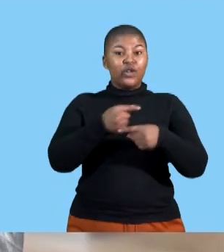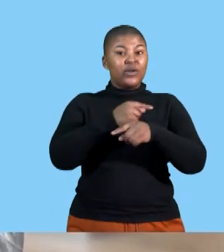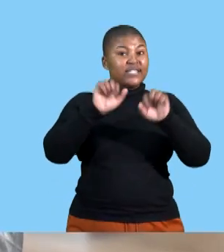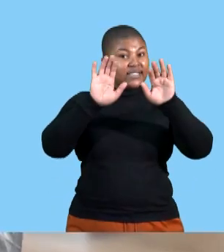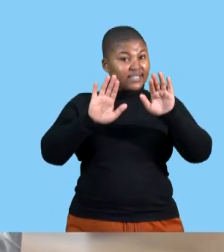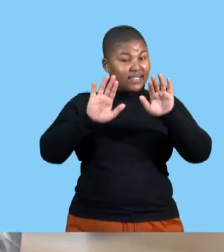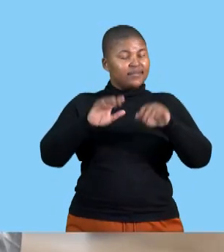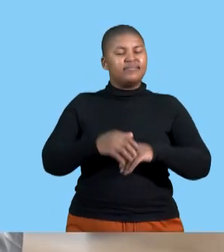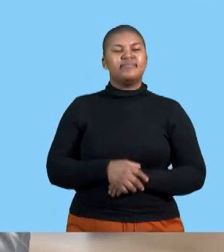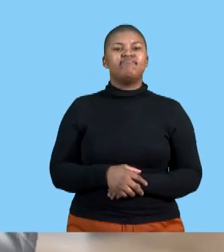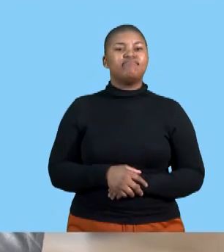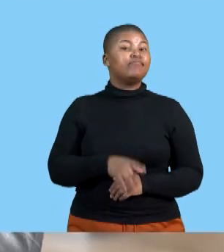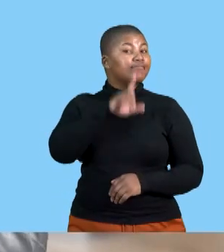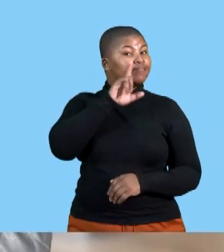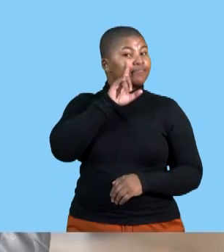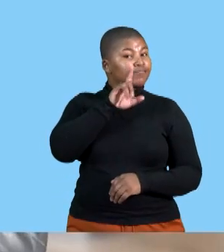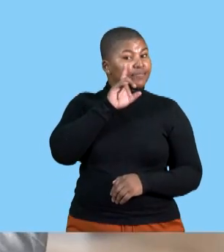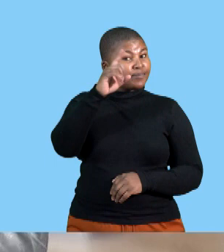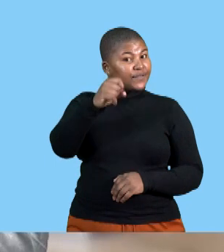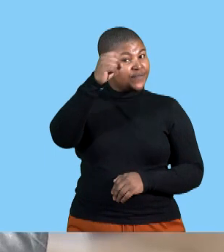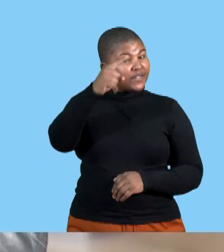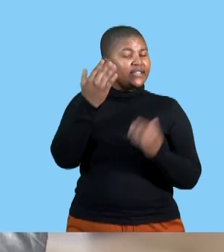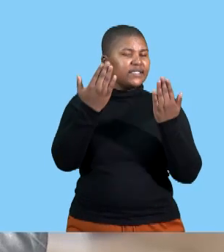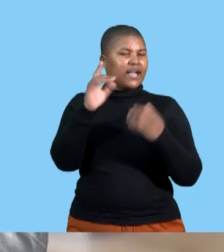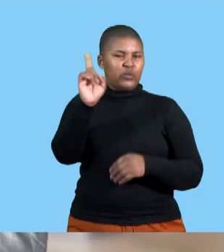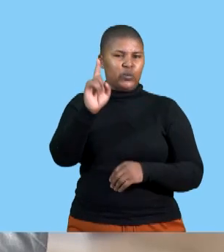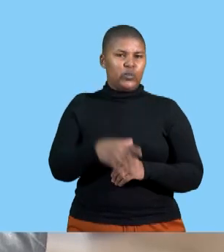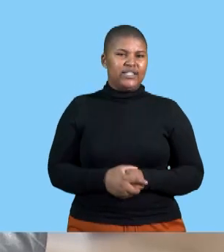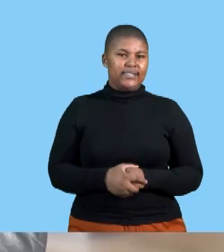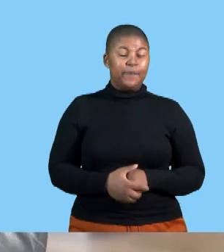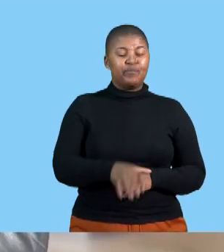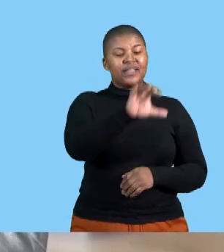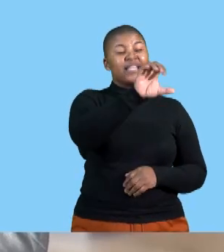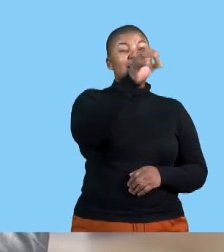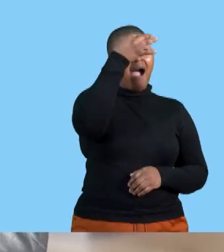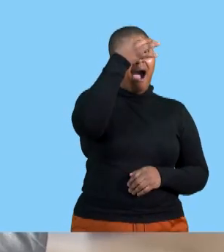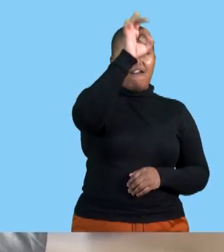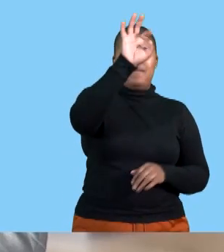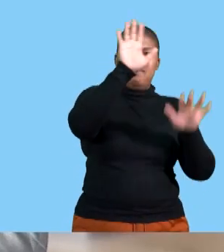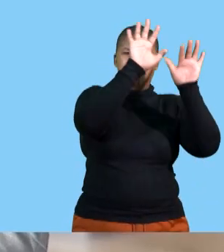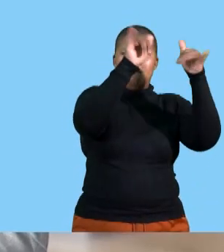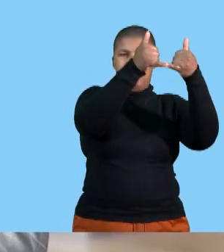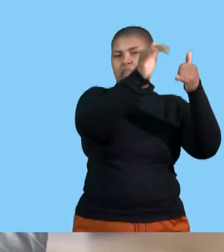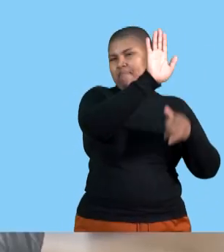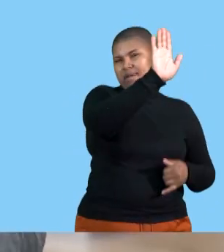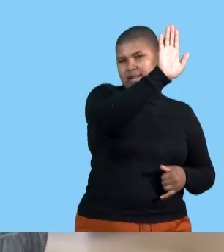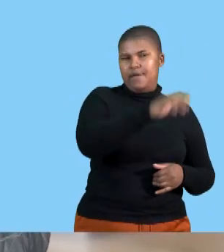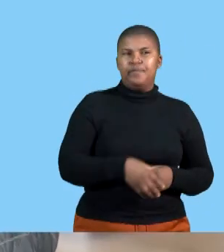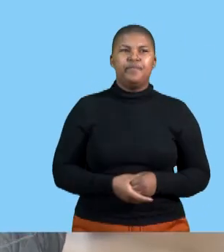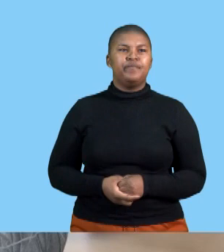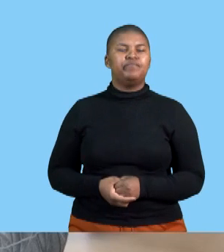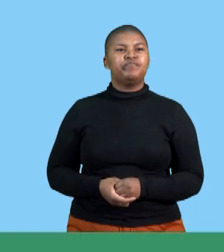Welcome back, grade 10s. Let us look at our first concept of the lesson, which is state-owned company. The meaning